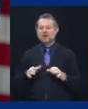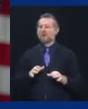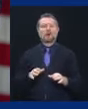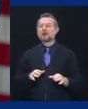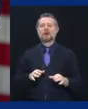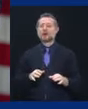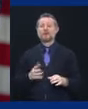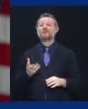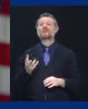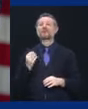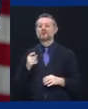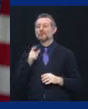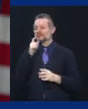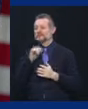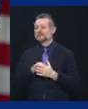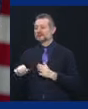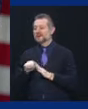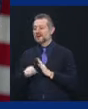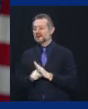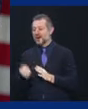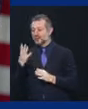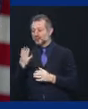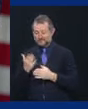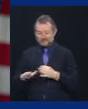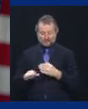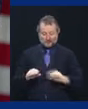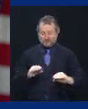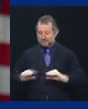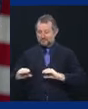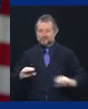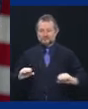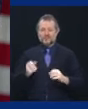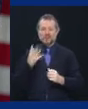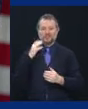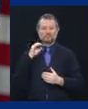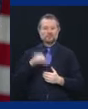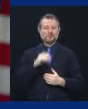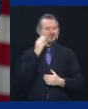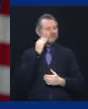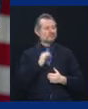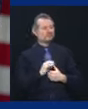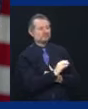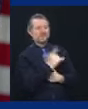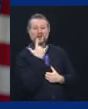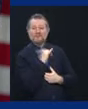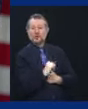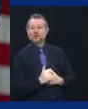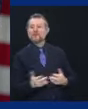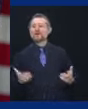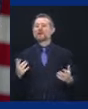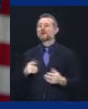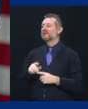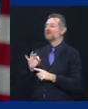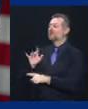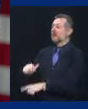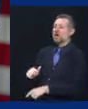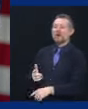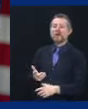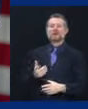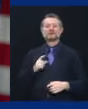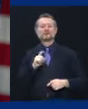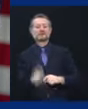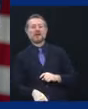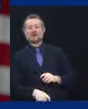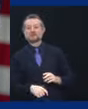What does California get? What does Florida get? What does Texas get? So we have to make sure in that process New York